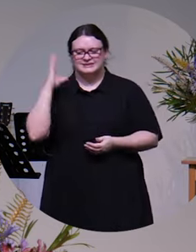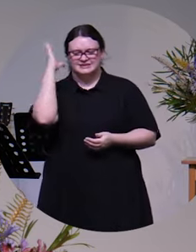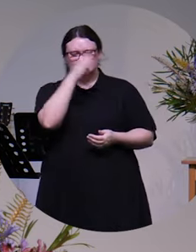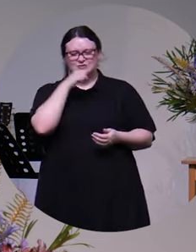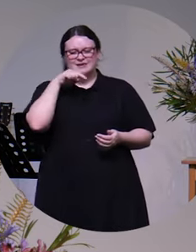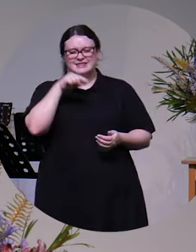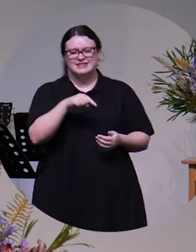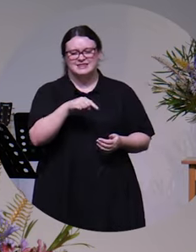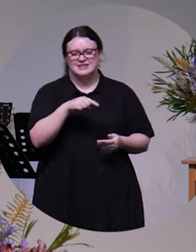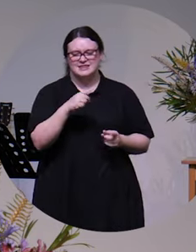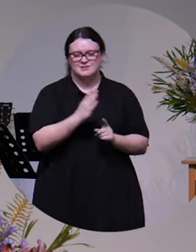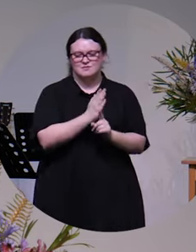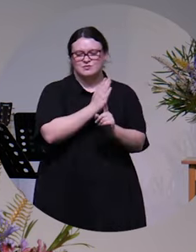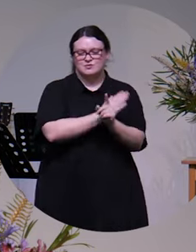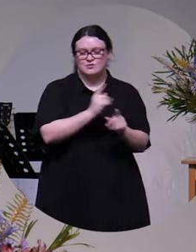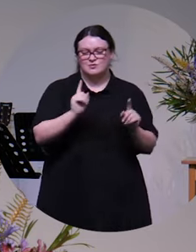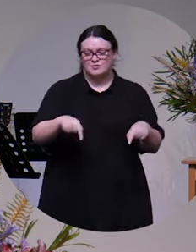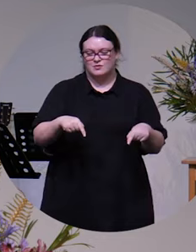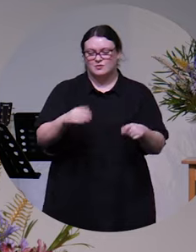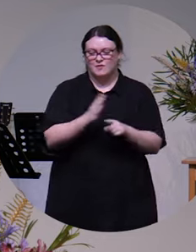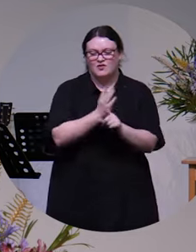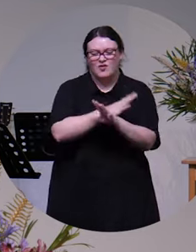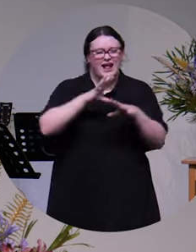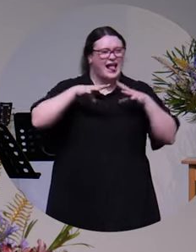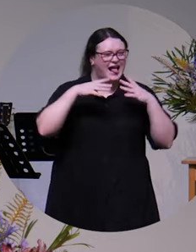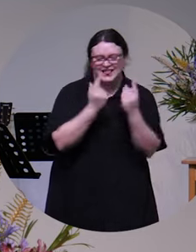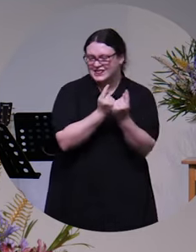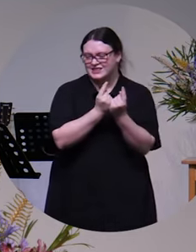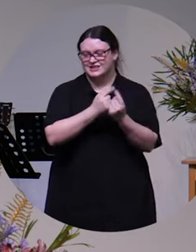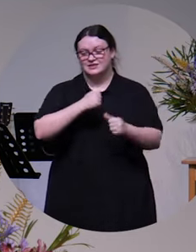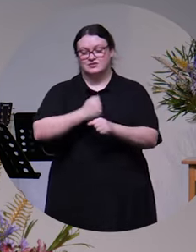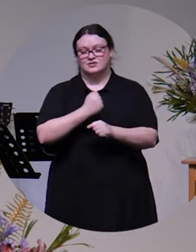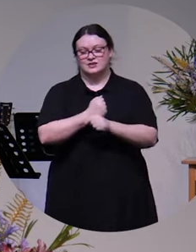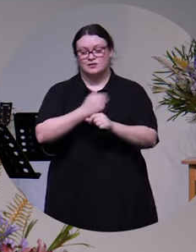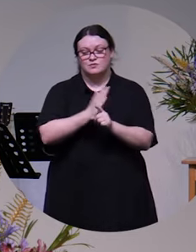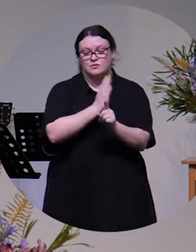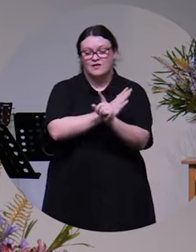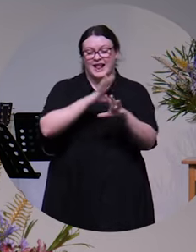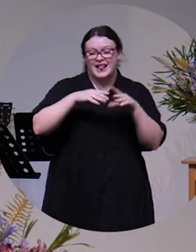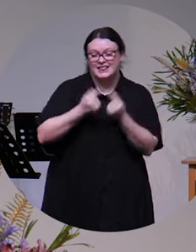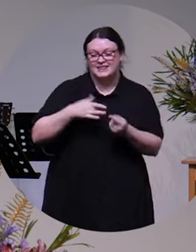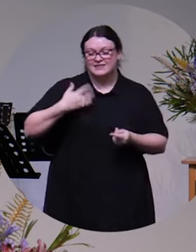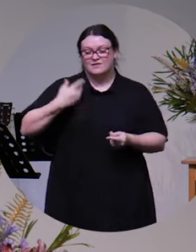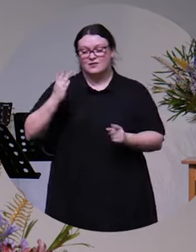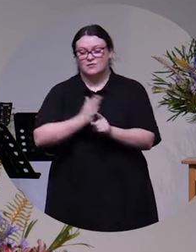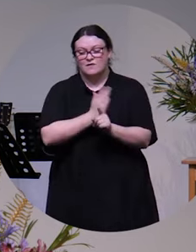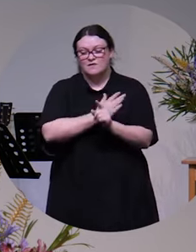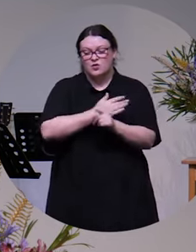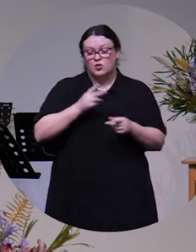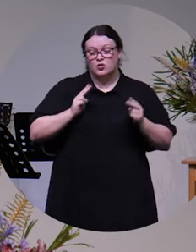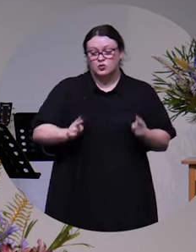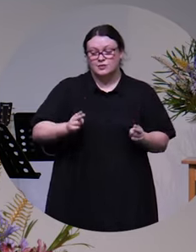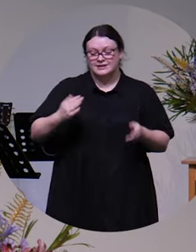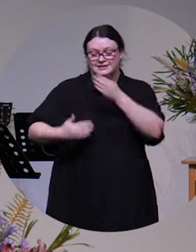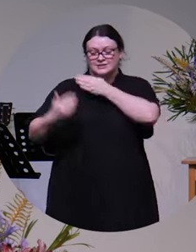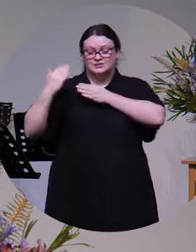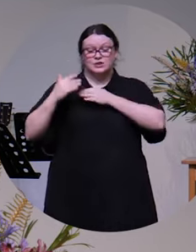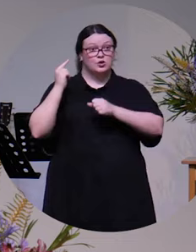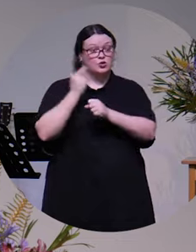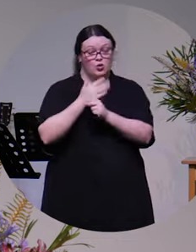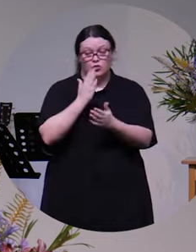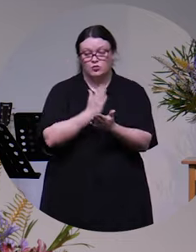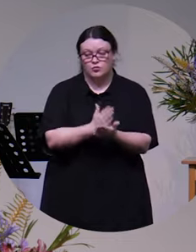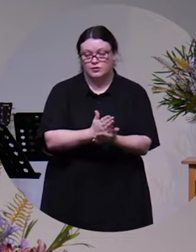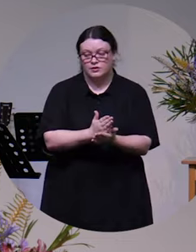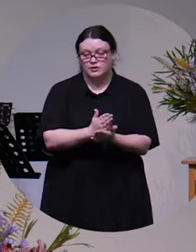The second verse is interesting because it talks about a formless dark void which had a wind from God blowing over